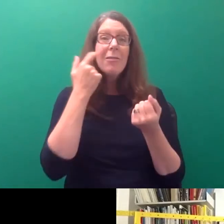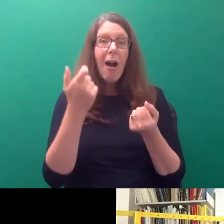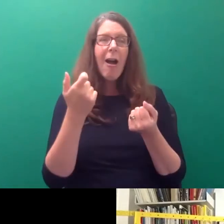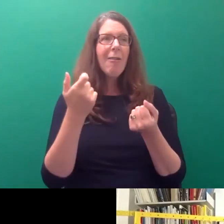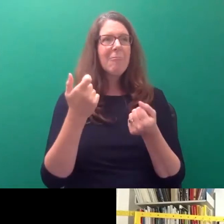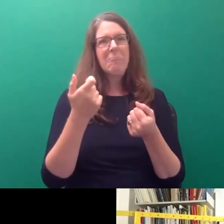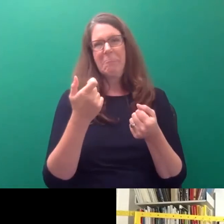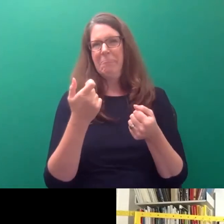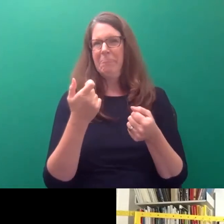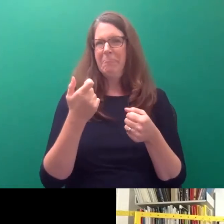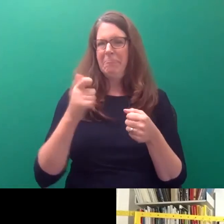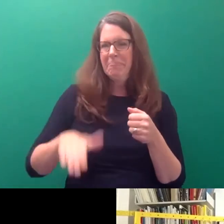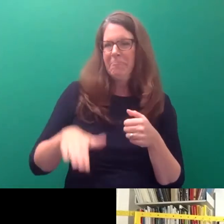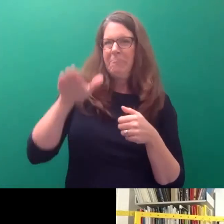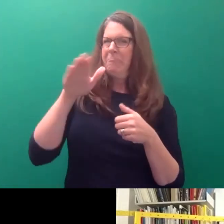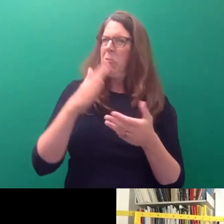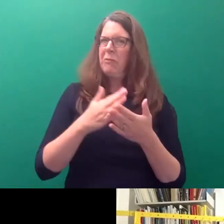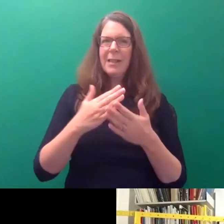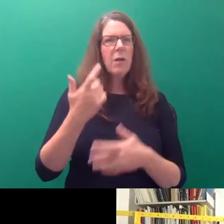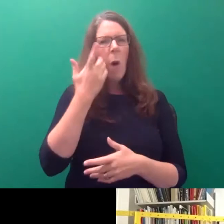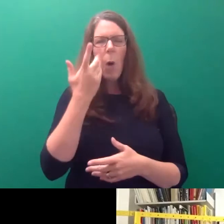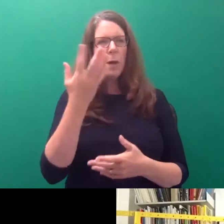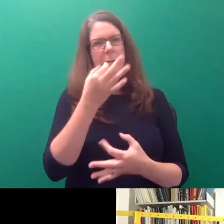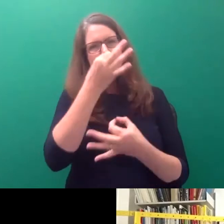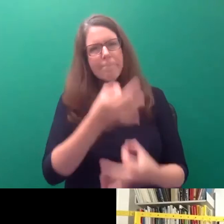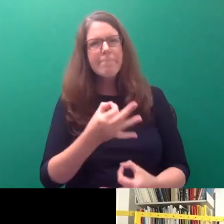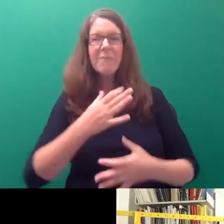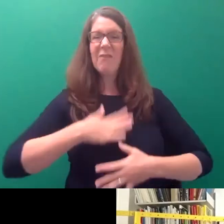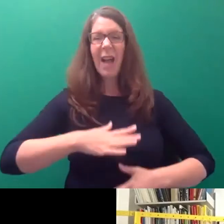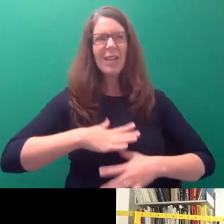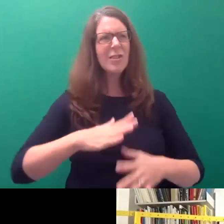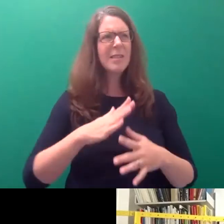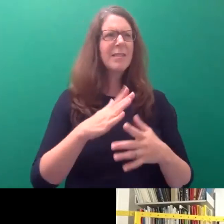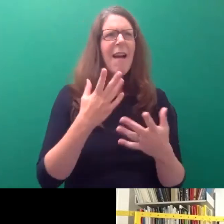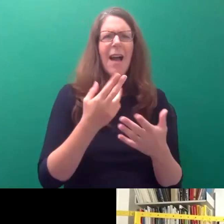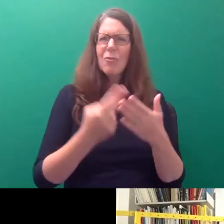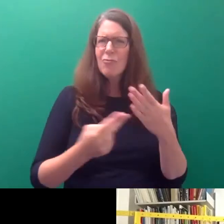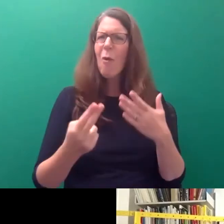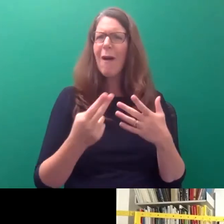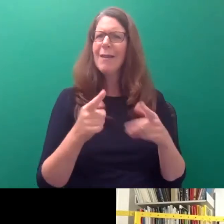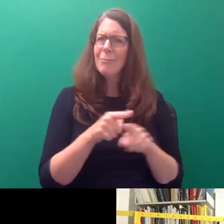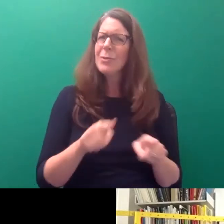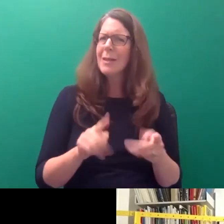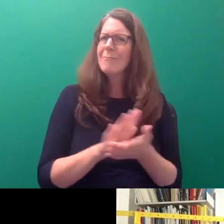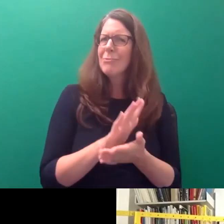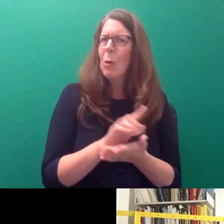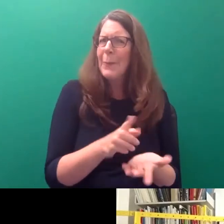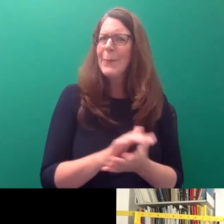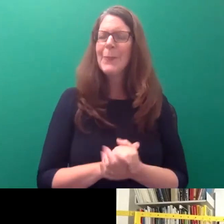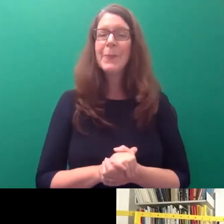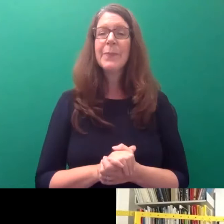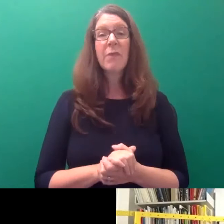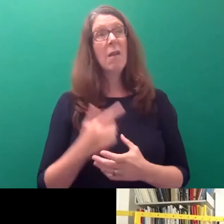been fascinated with and been lucky enough to continue with it in my career. I think that's really a